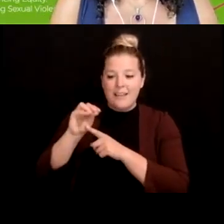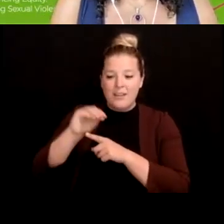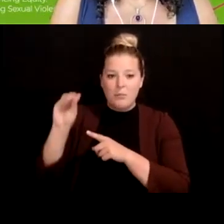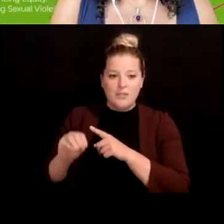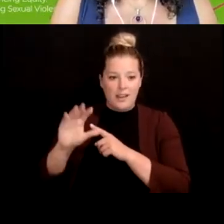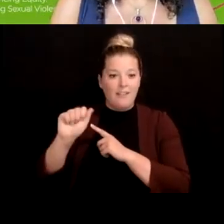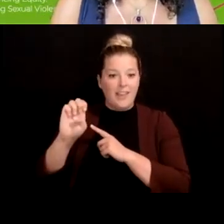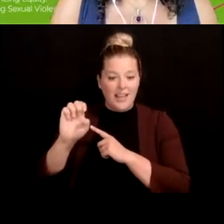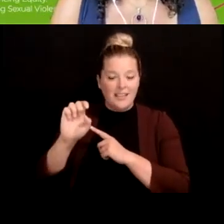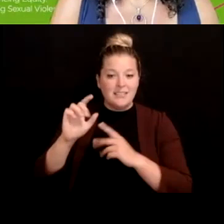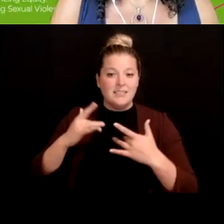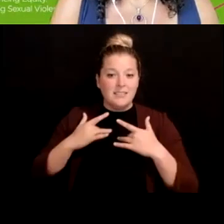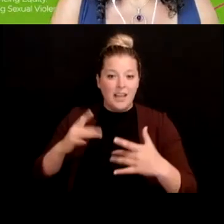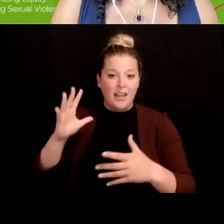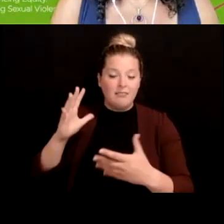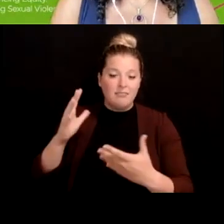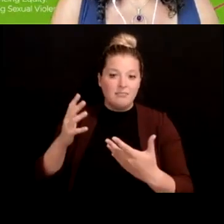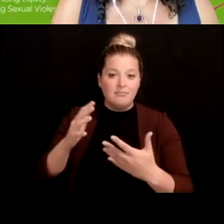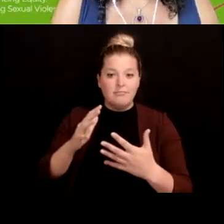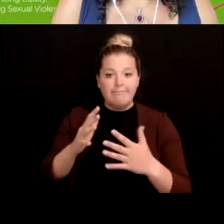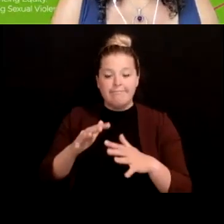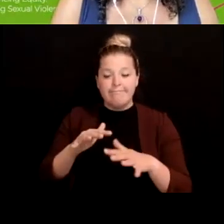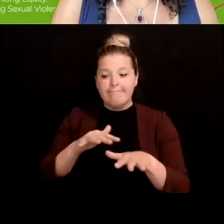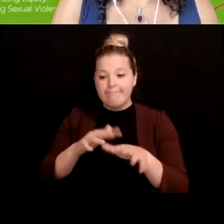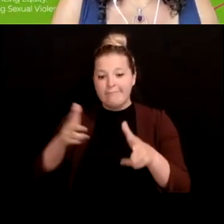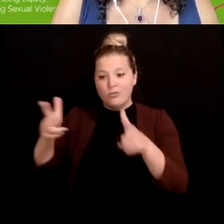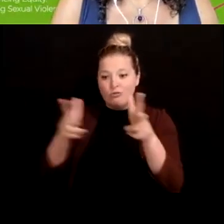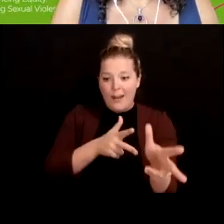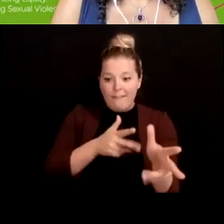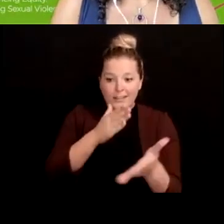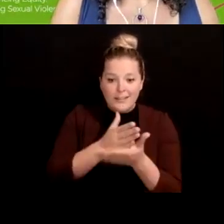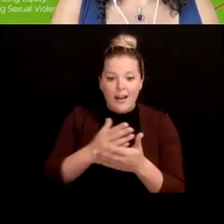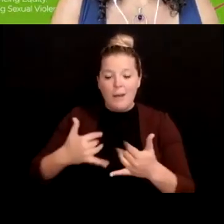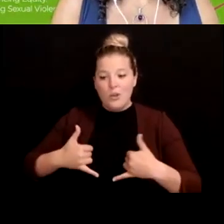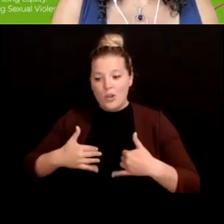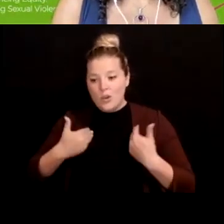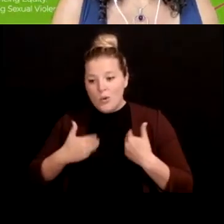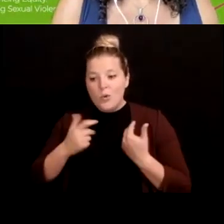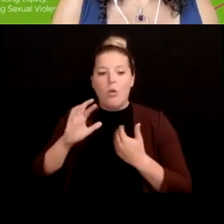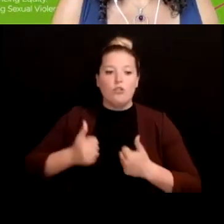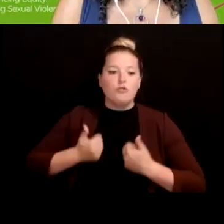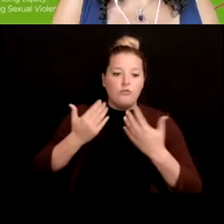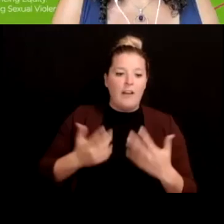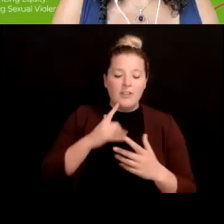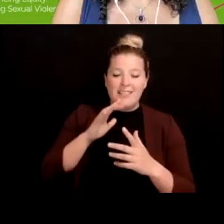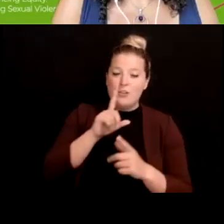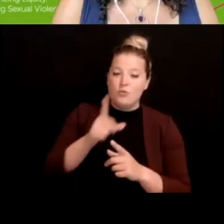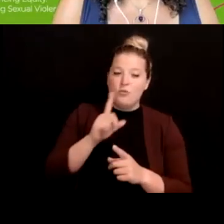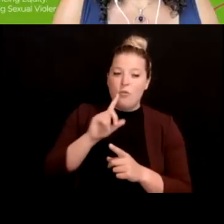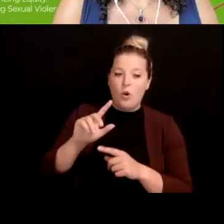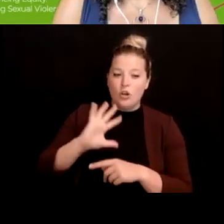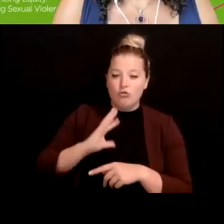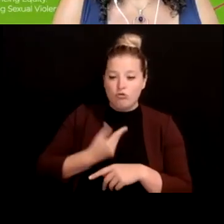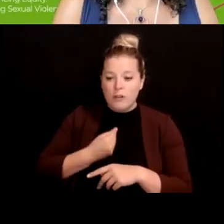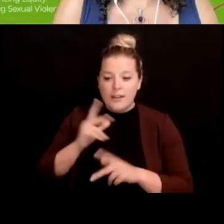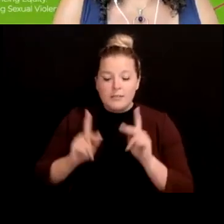involve either traffic stops, youth, or survivors. That's particularly true for trans folks, for homeless